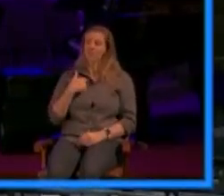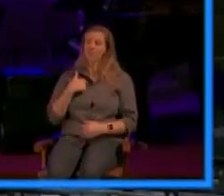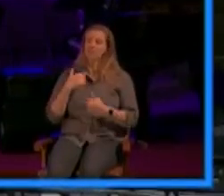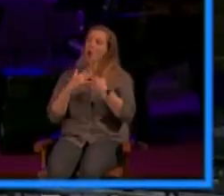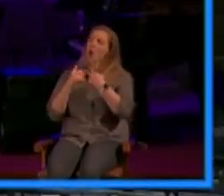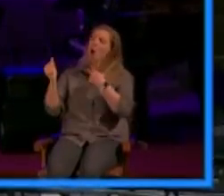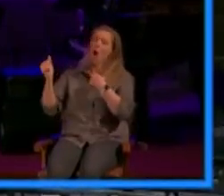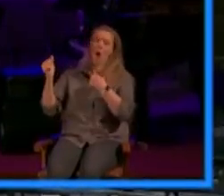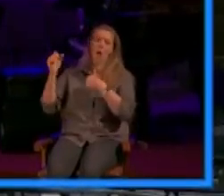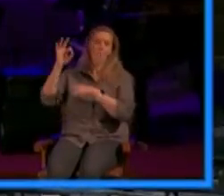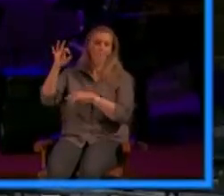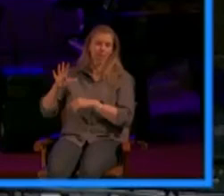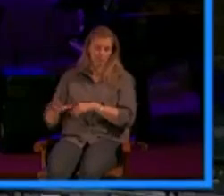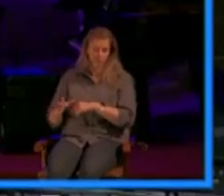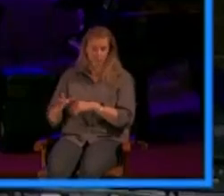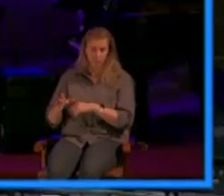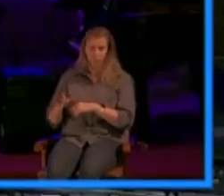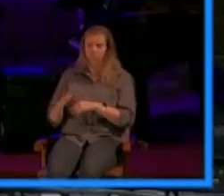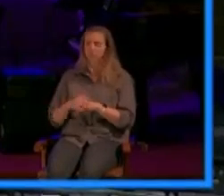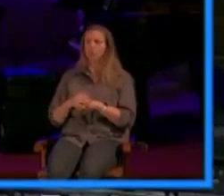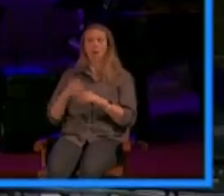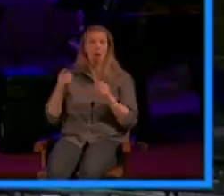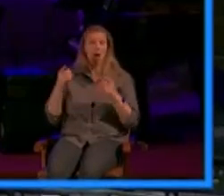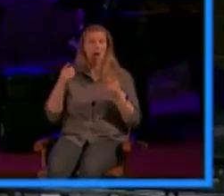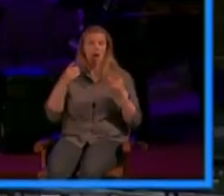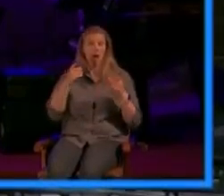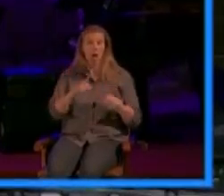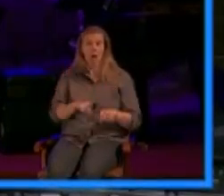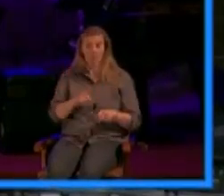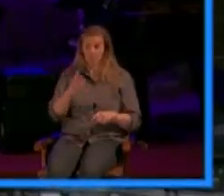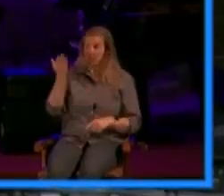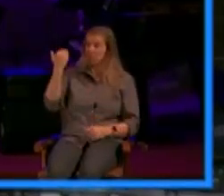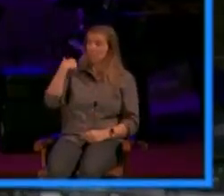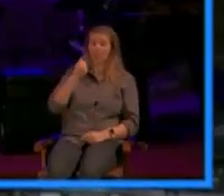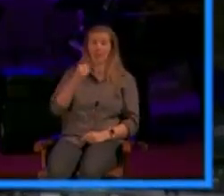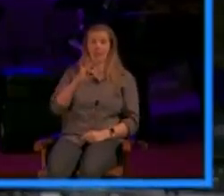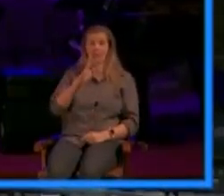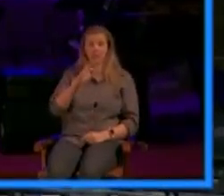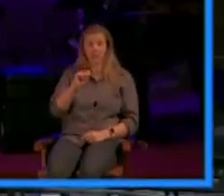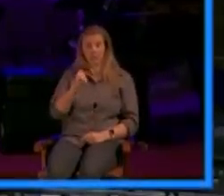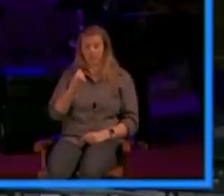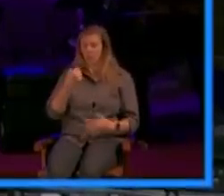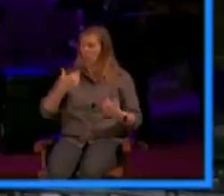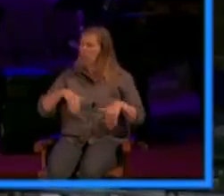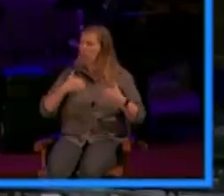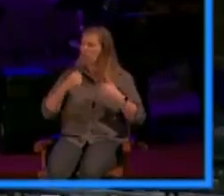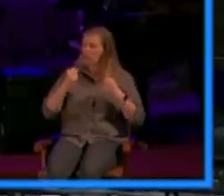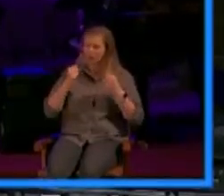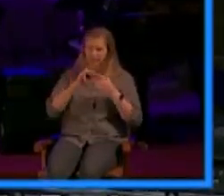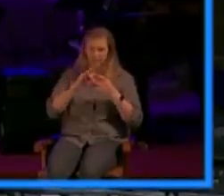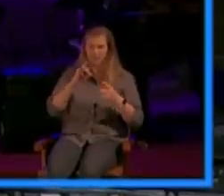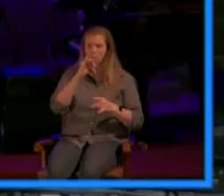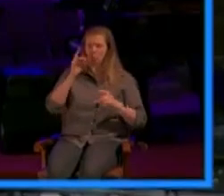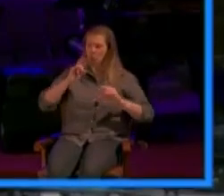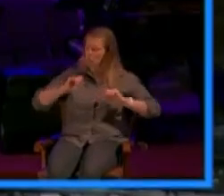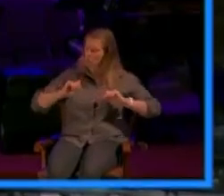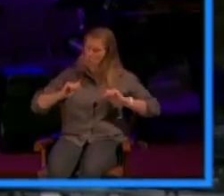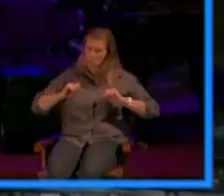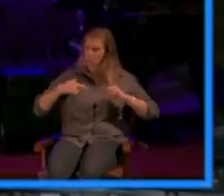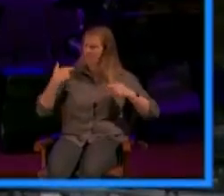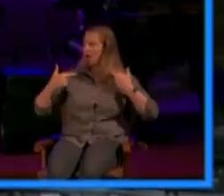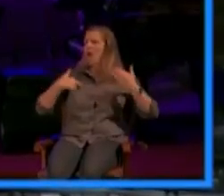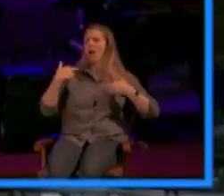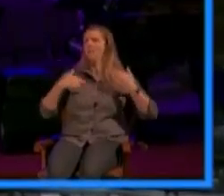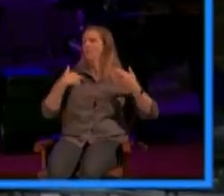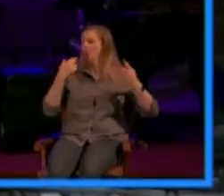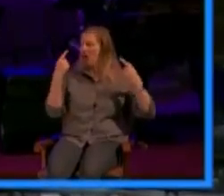this spiritual awakening that was going on in our country. Again, you can read about all of these great moments